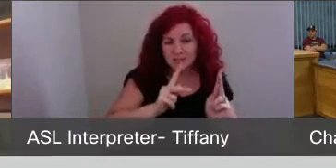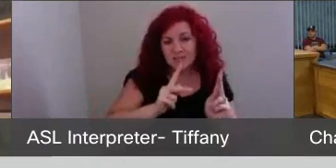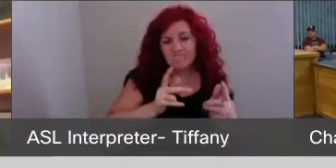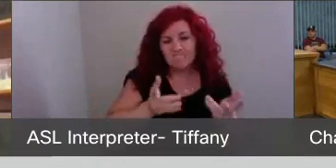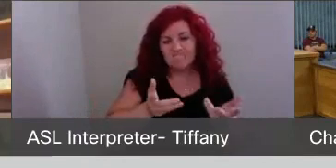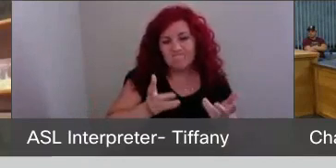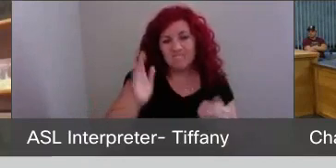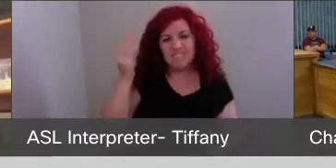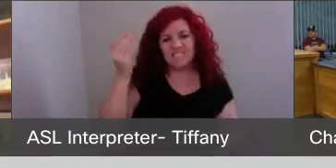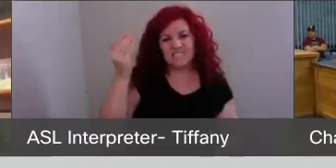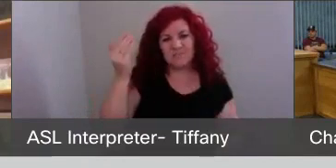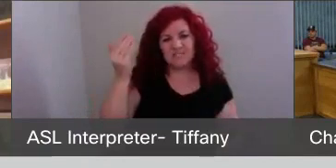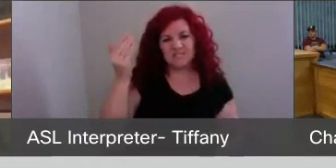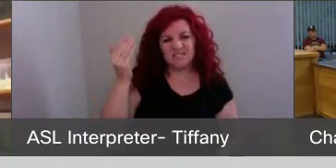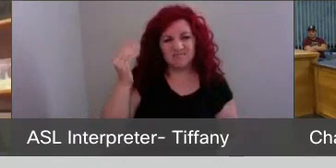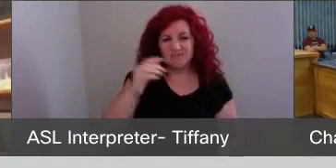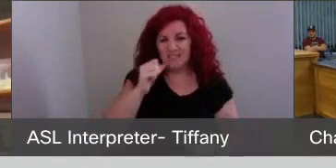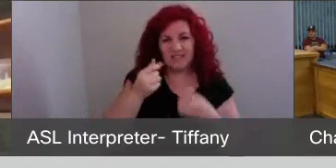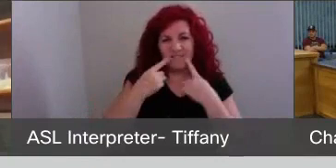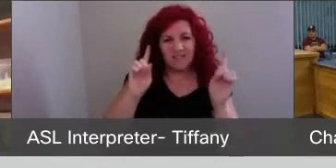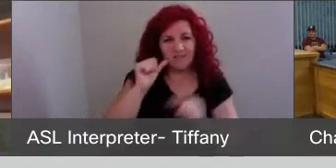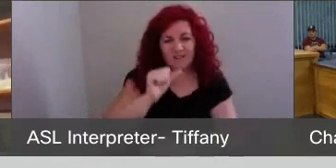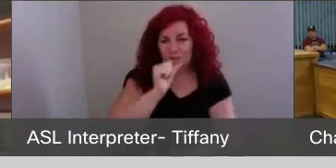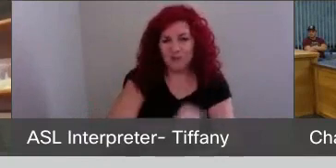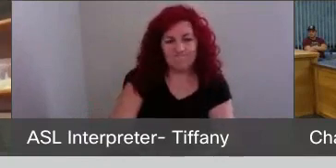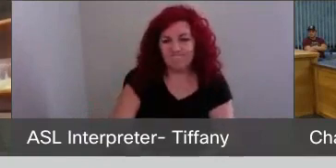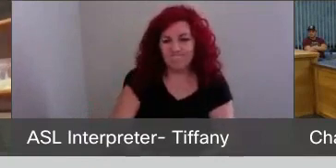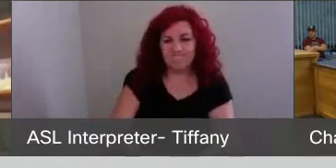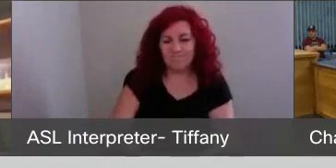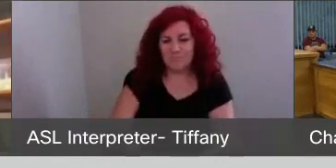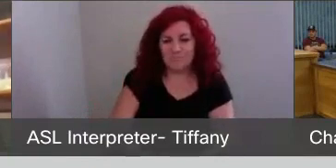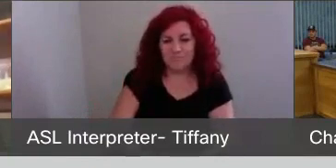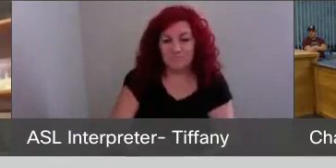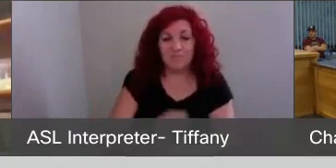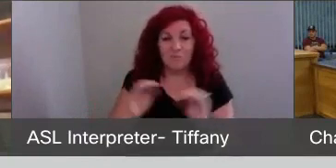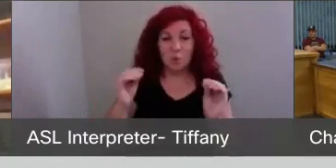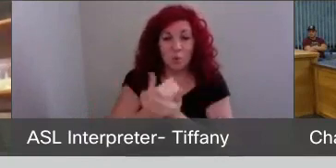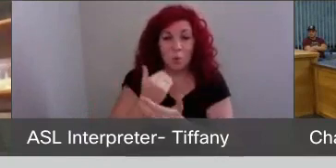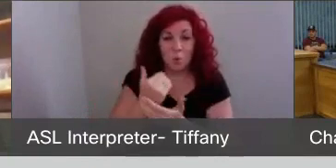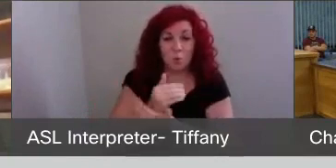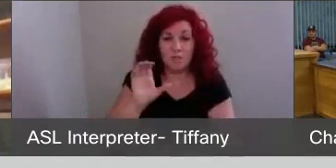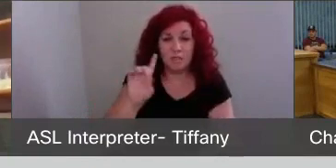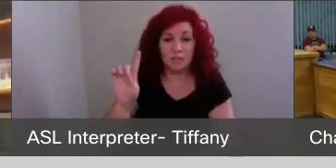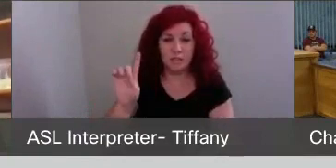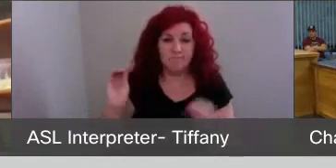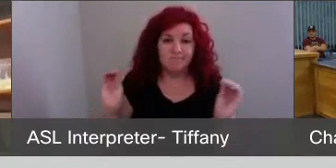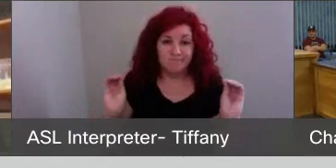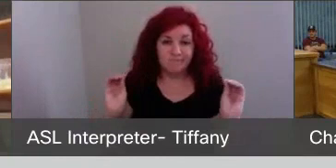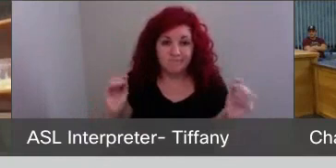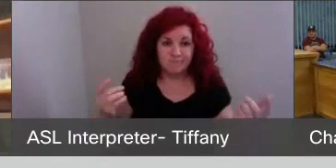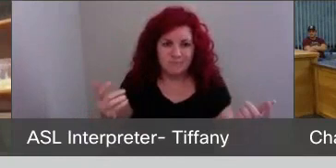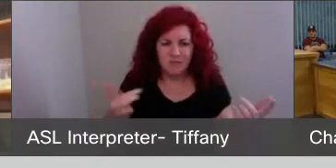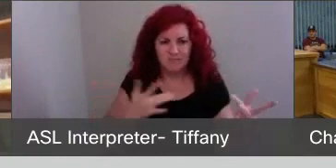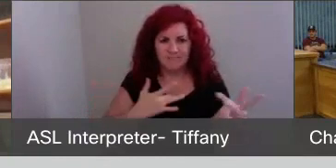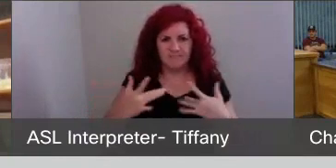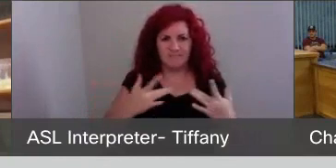it appears that was not that effective in Arizona. We have not picked up any new congressional districts. And I'm